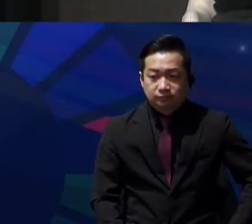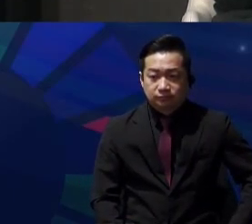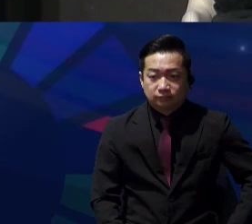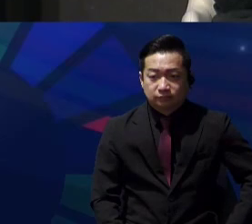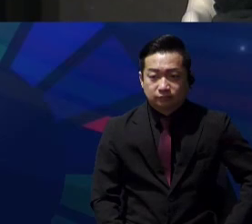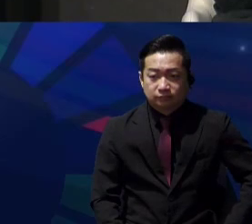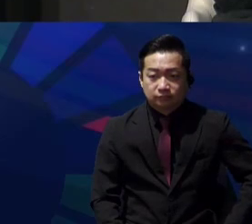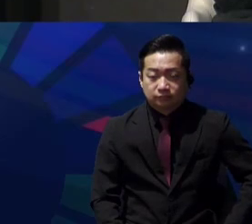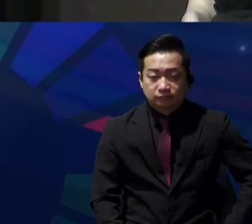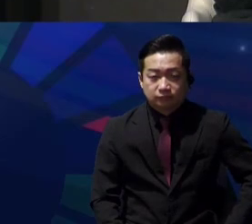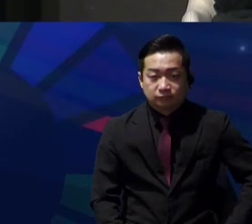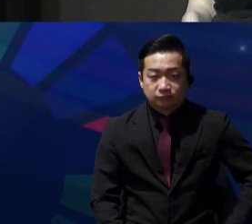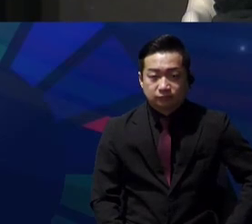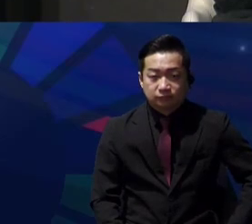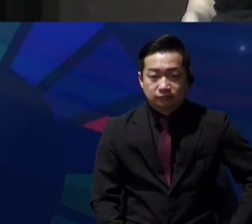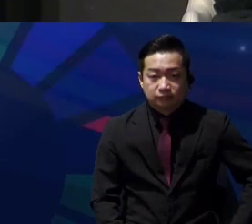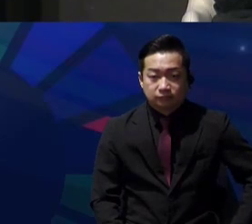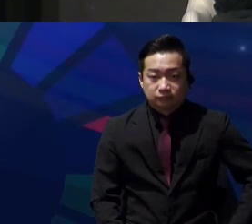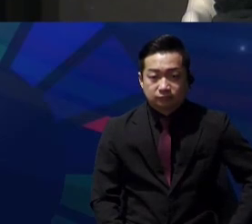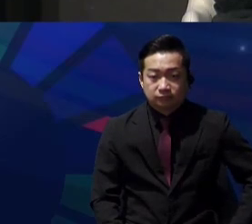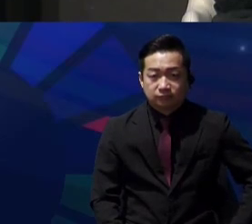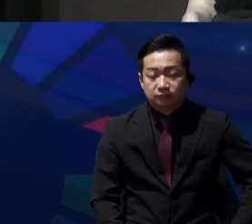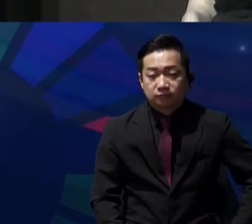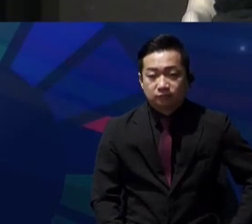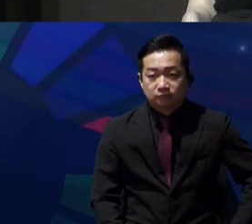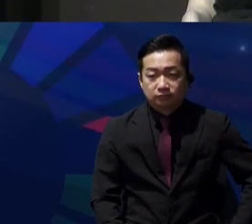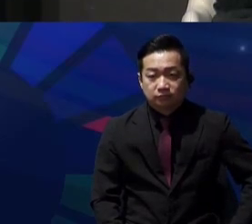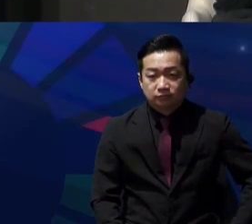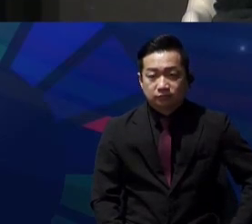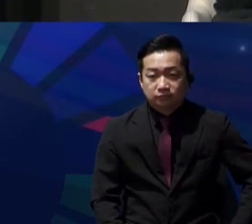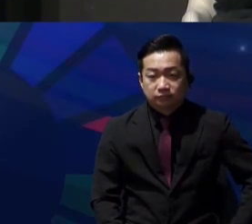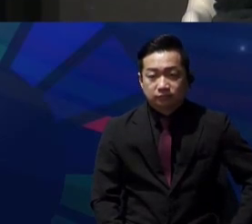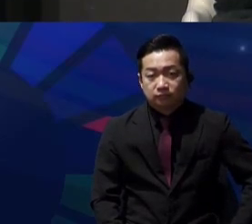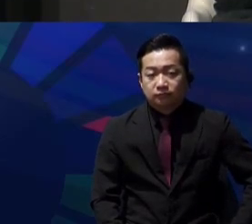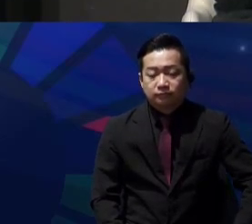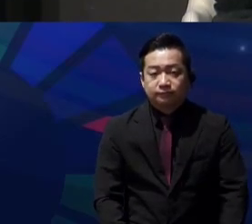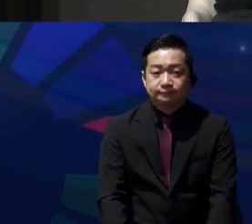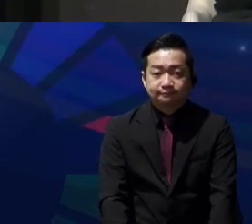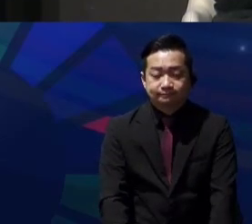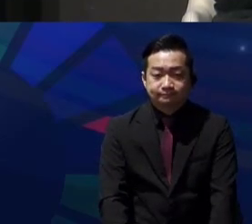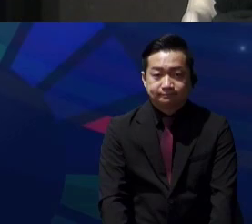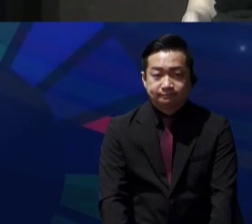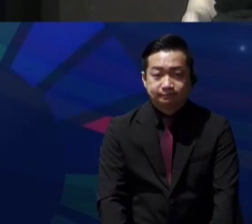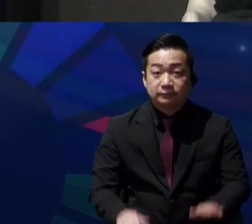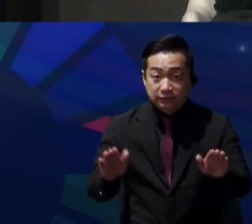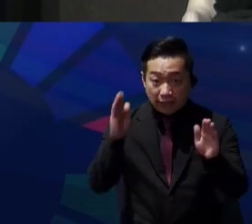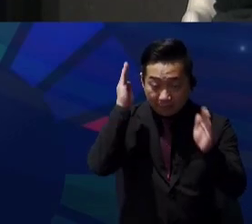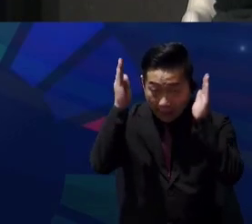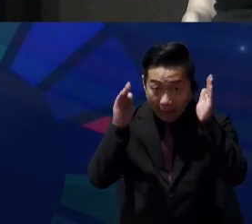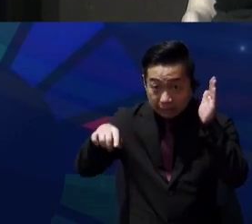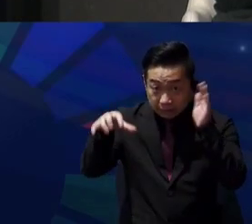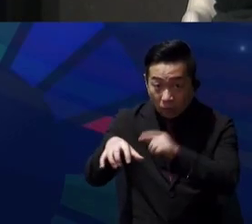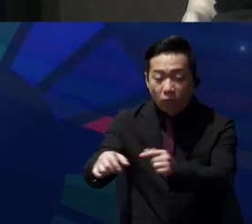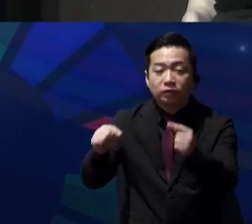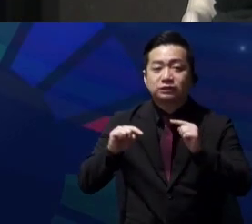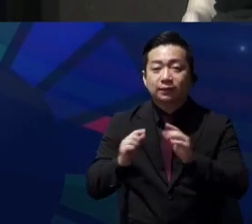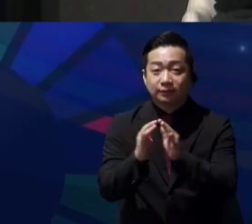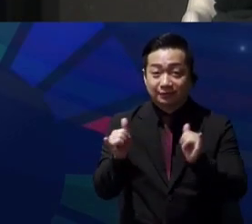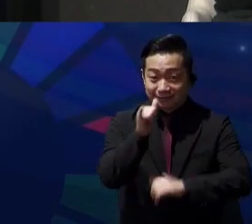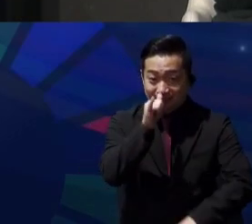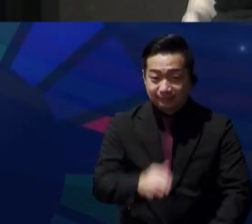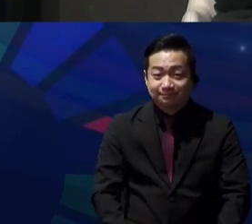Planetary Health, Sunway University, Malaysia, and Professor Jalim Zhou. She